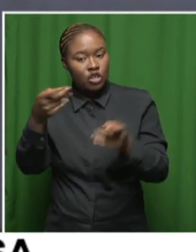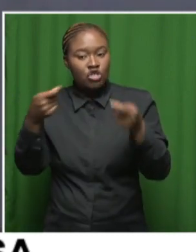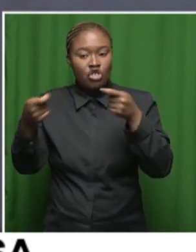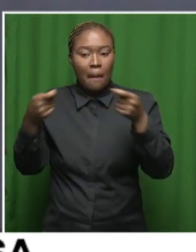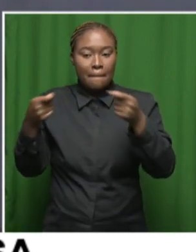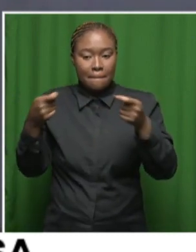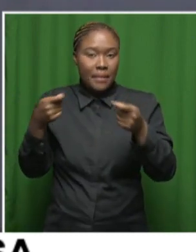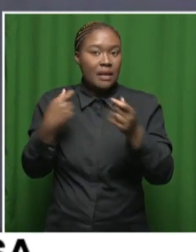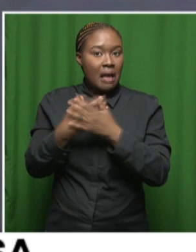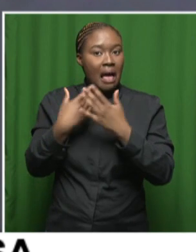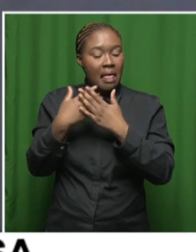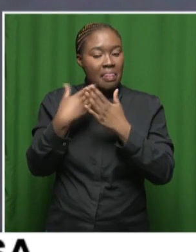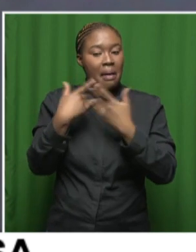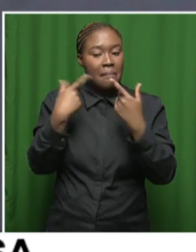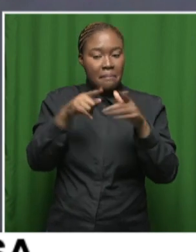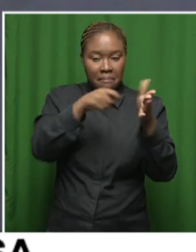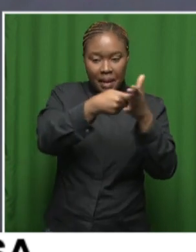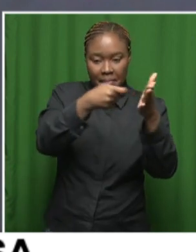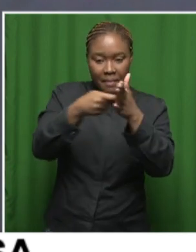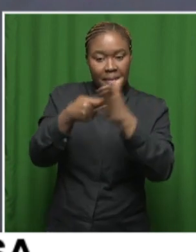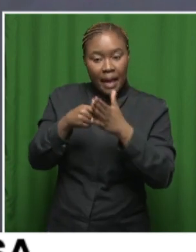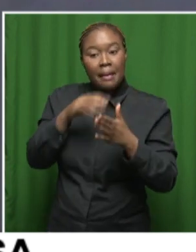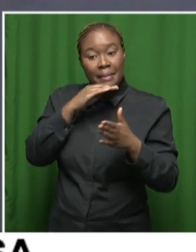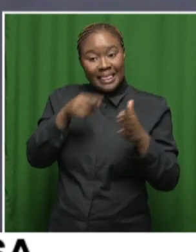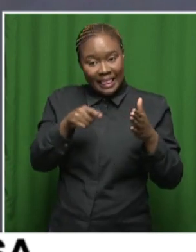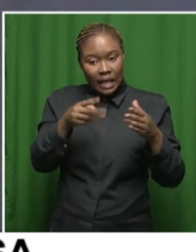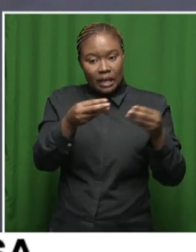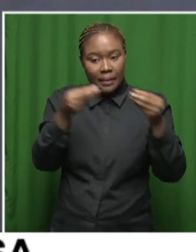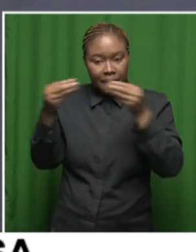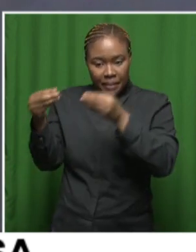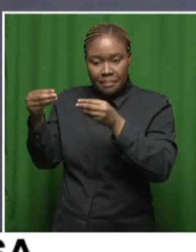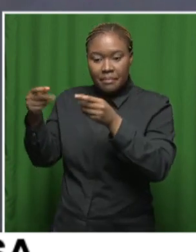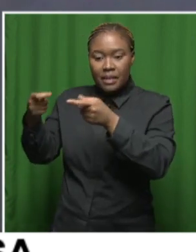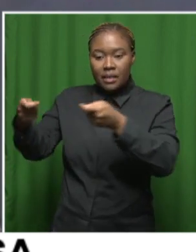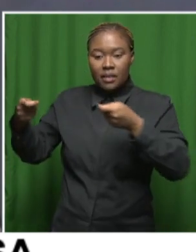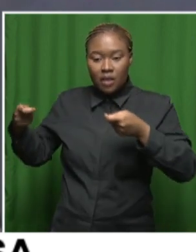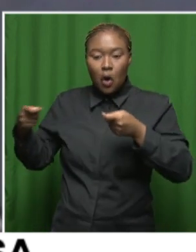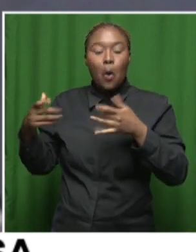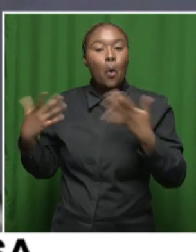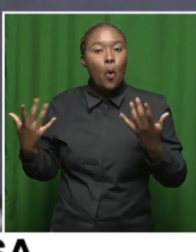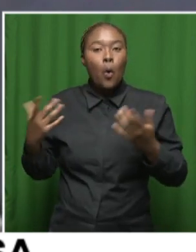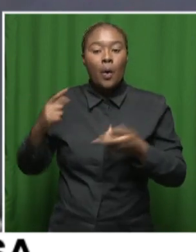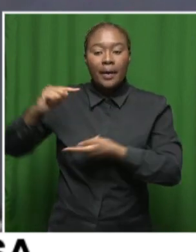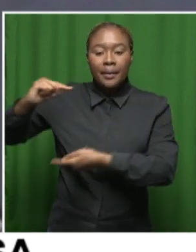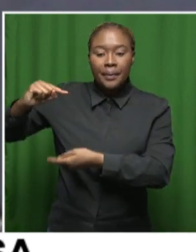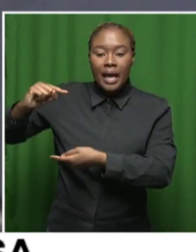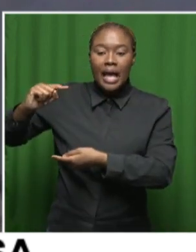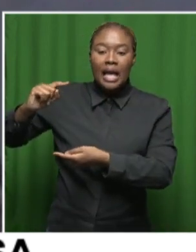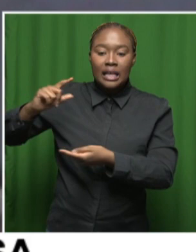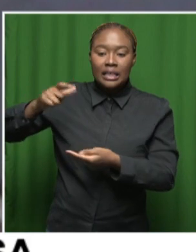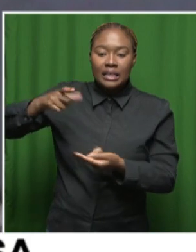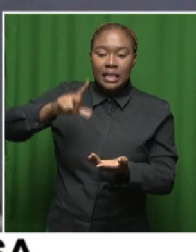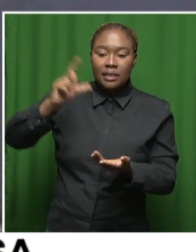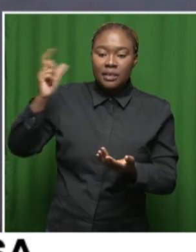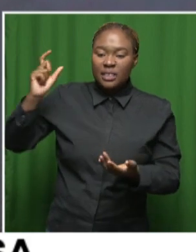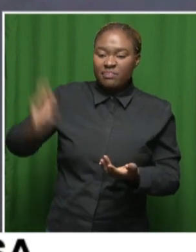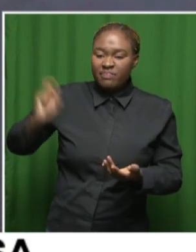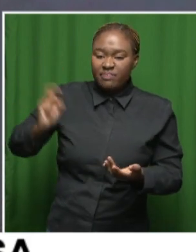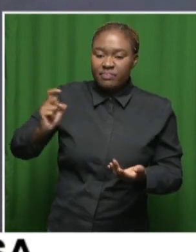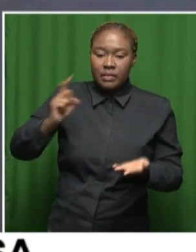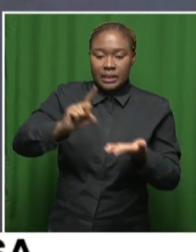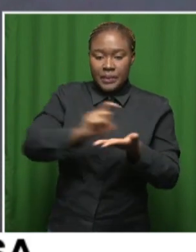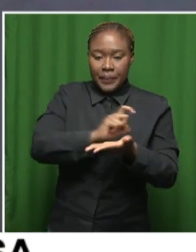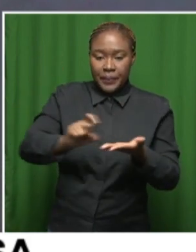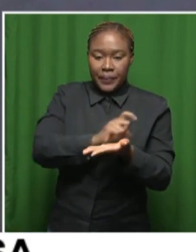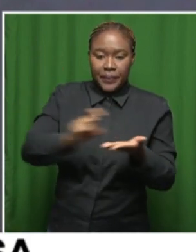then they work very well in the air fryer. I've got a little oil spray bottle, which is very handy, and that you can buy off the online